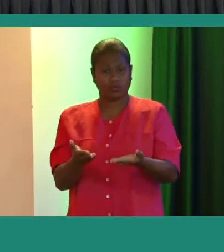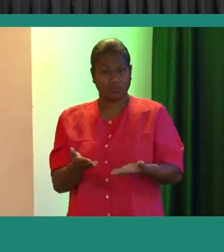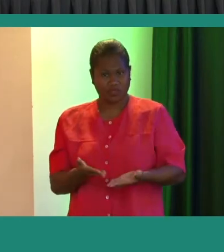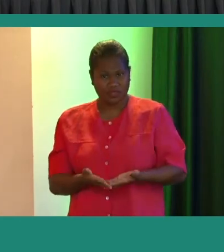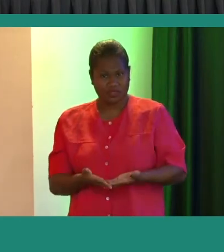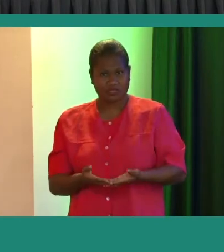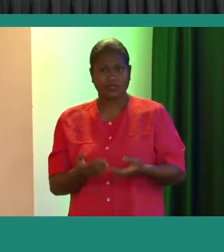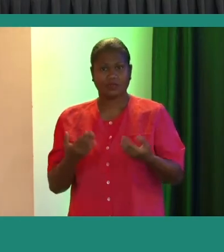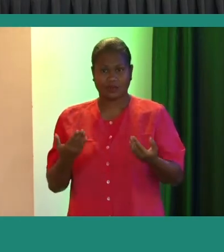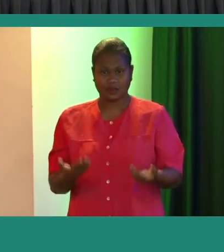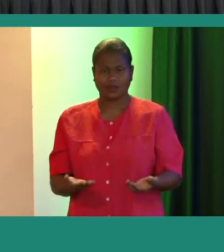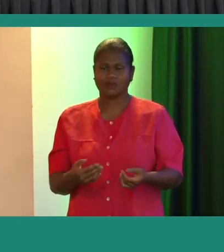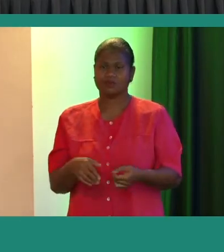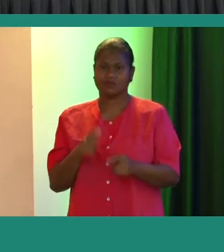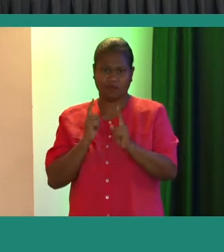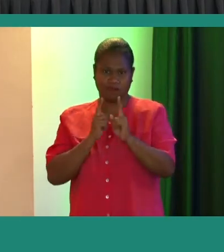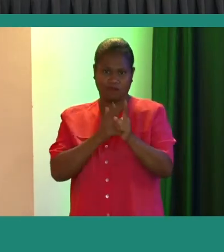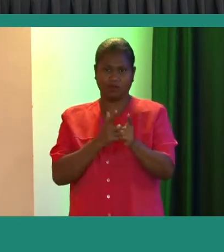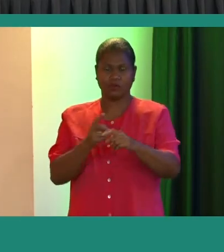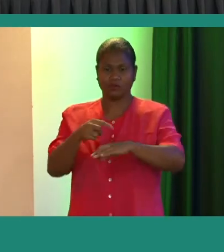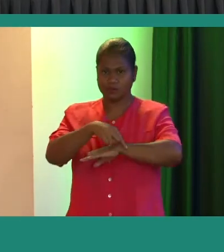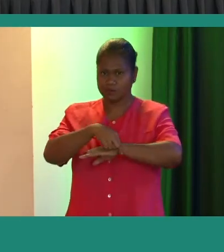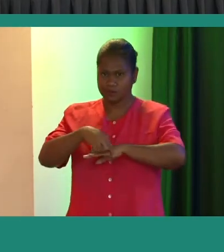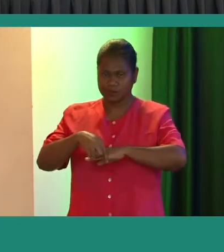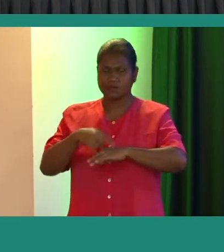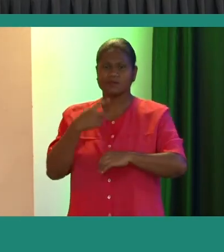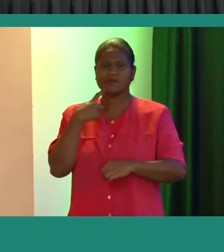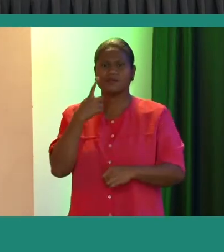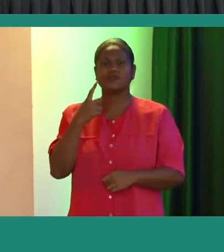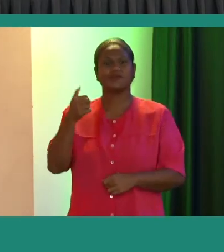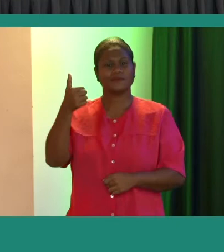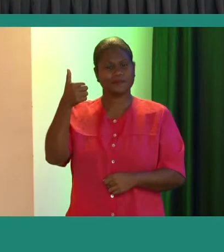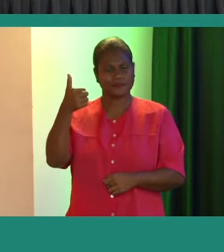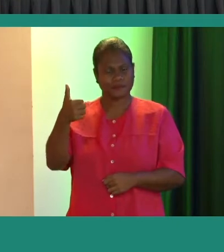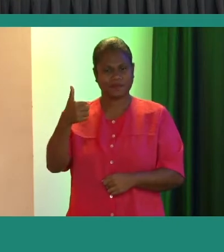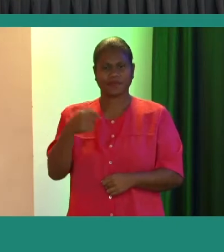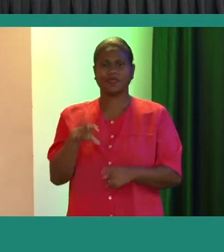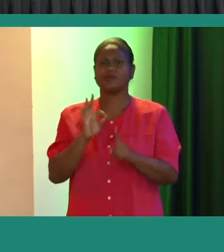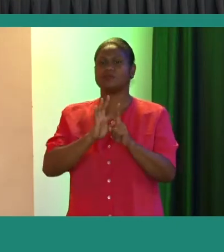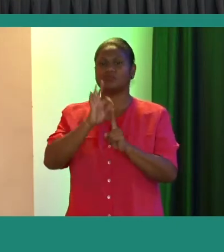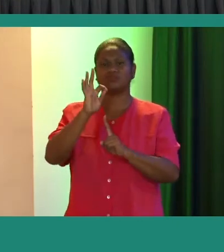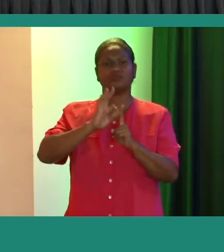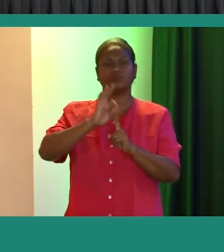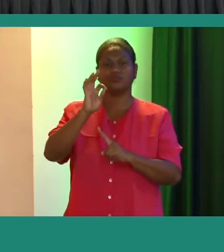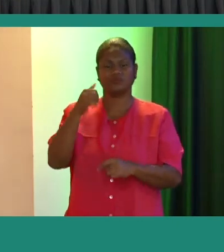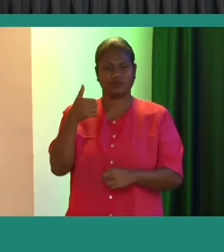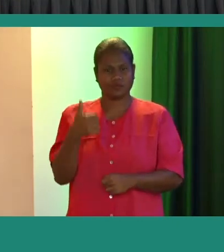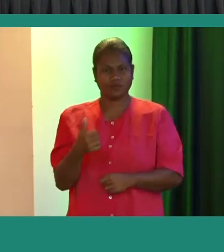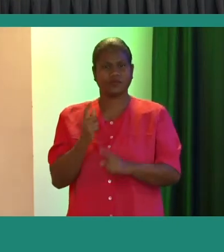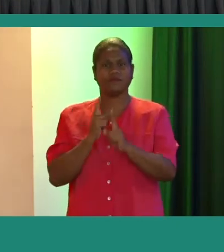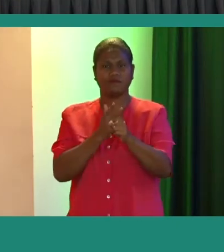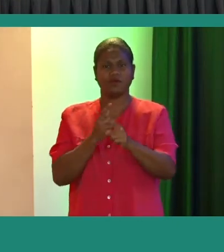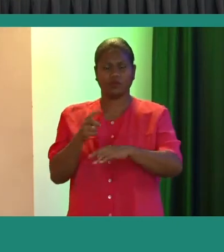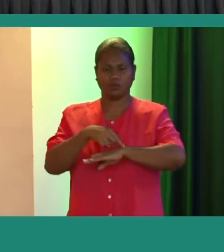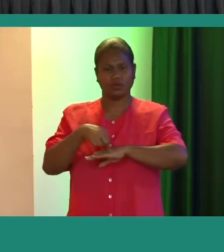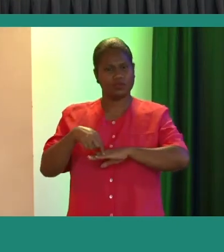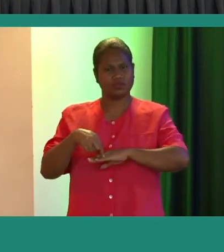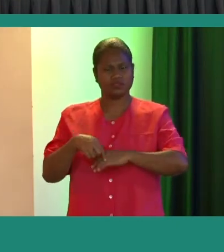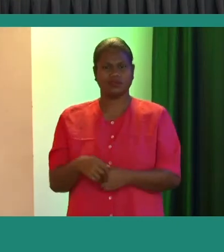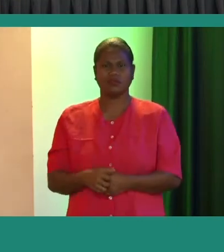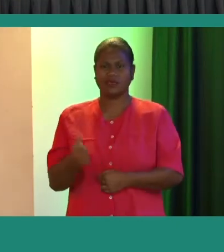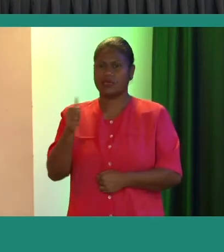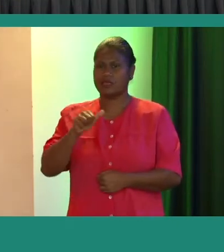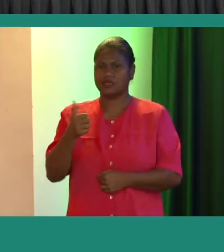well and that you can say are standing out in terms of implementing the GESI policy?